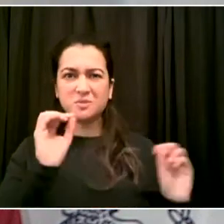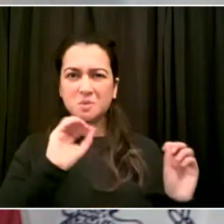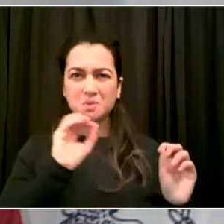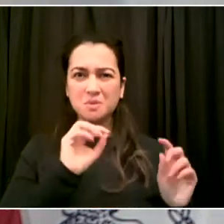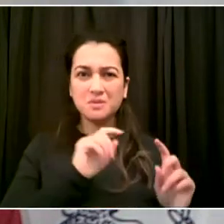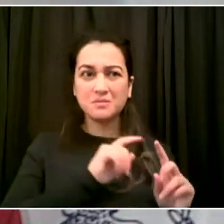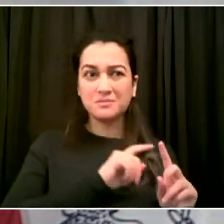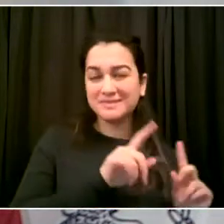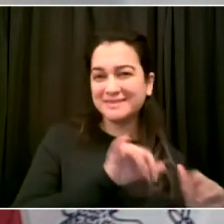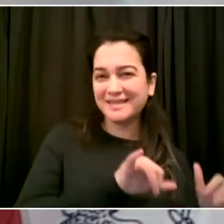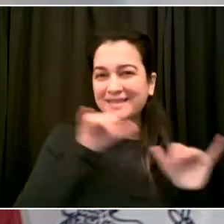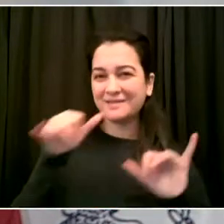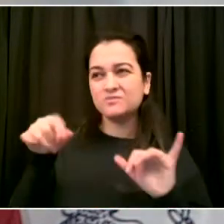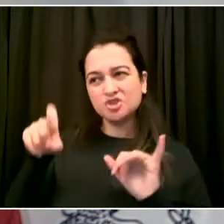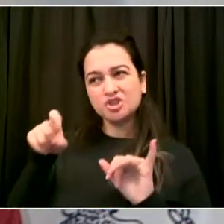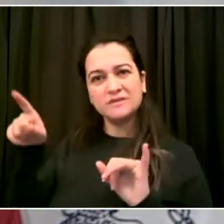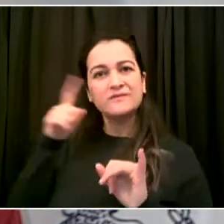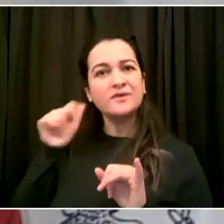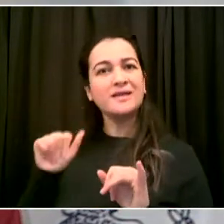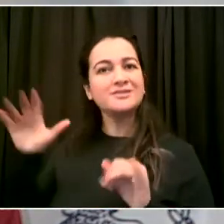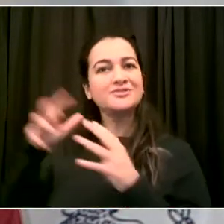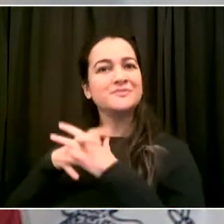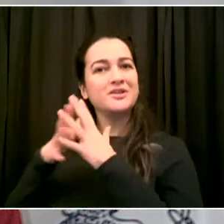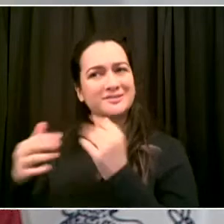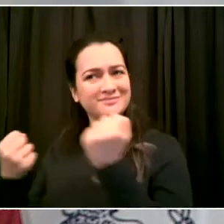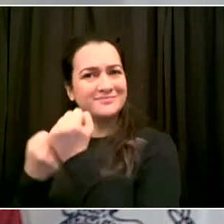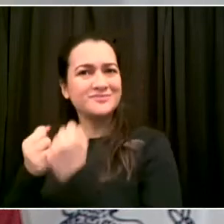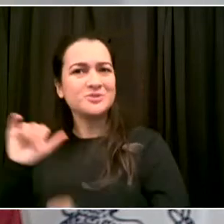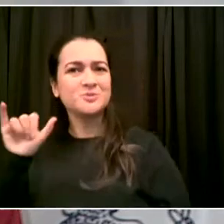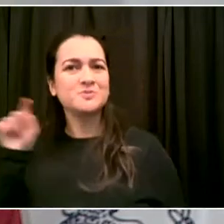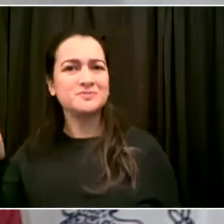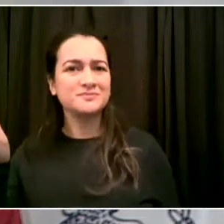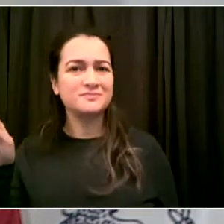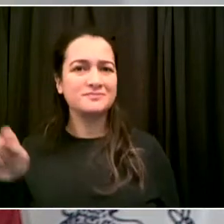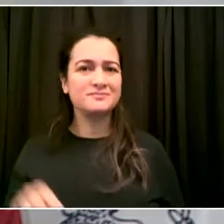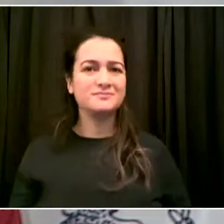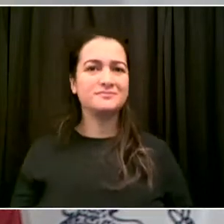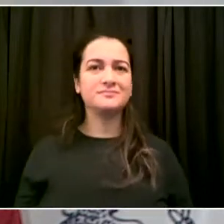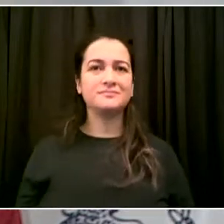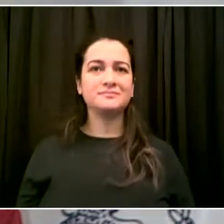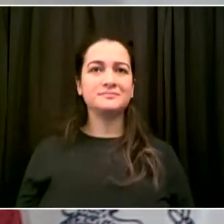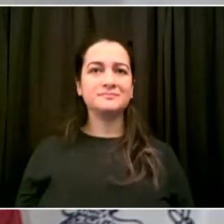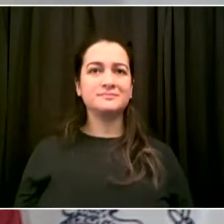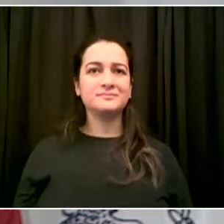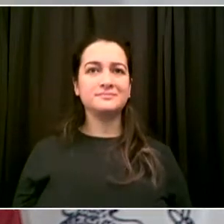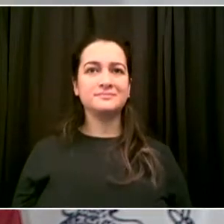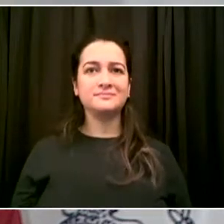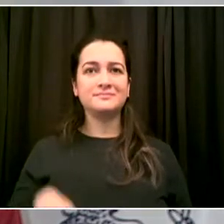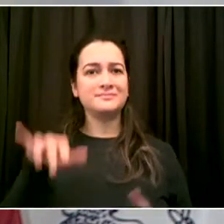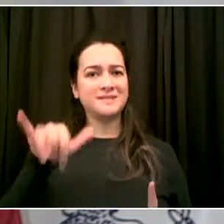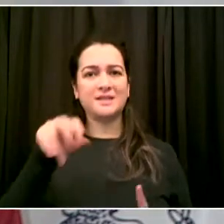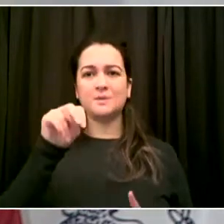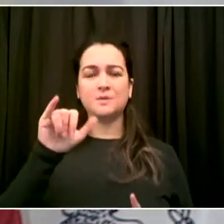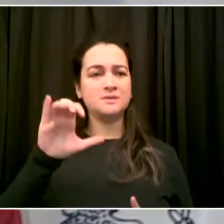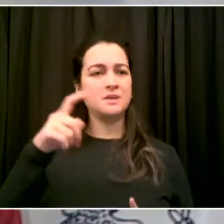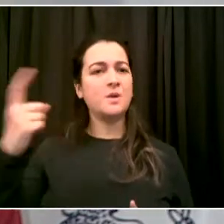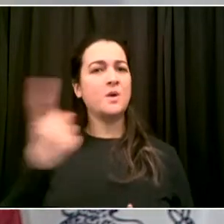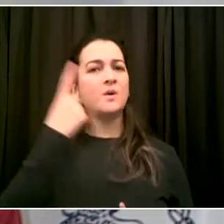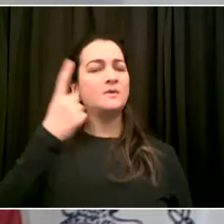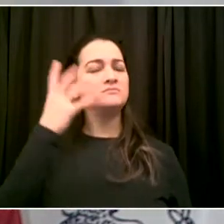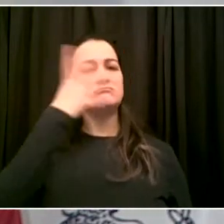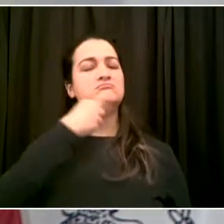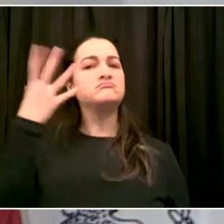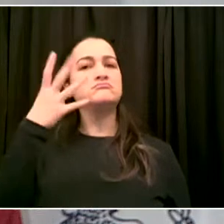City. And in fact, unity has always been the New York miracle, how we bring people together, literally the most diverse place on